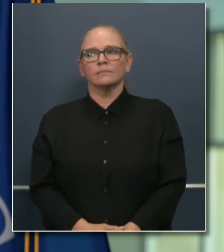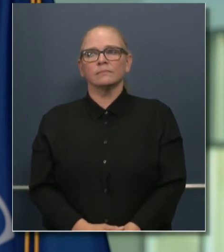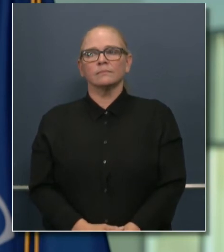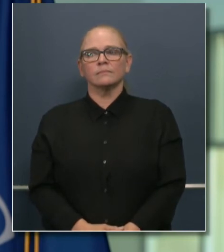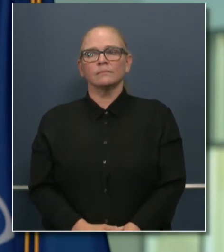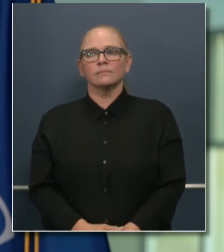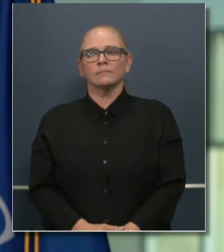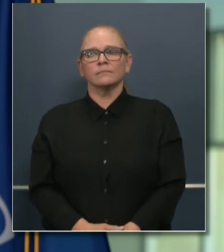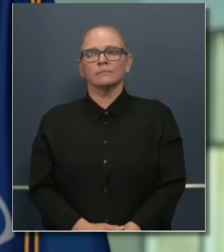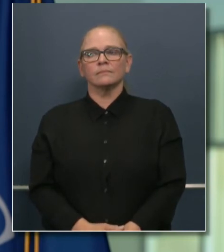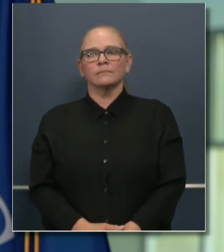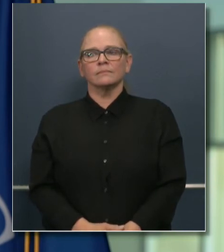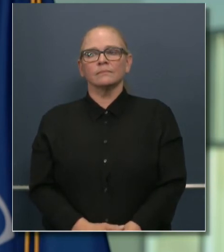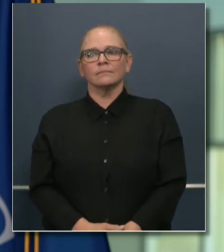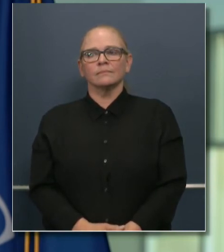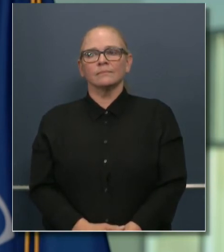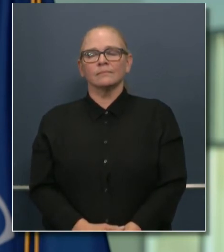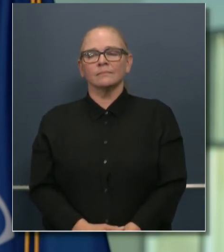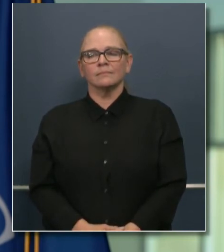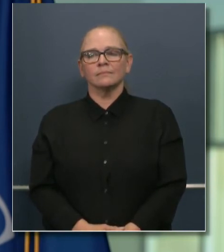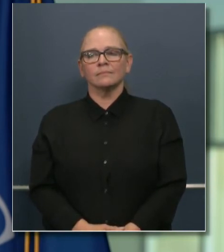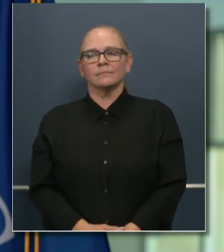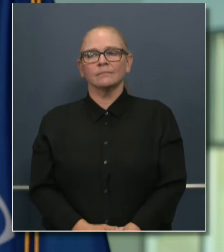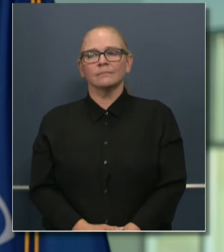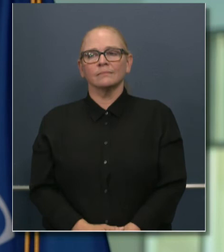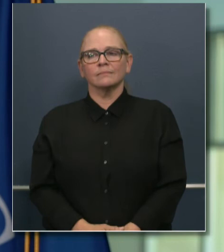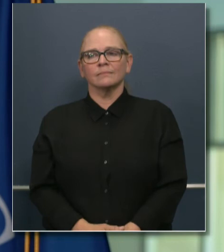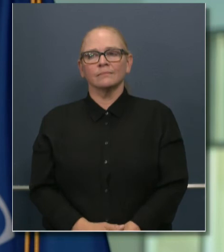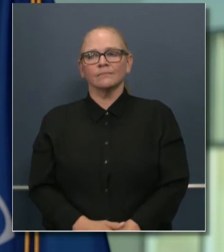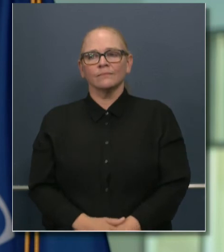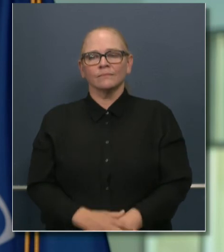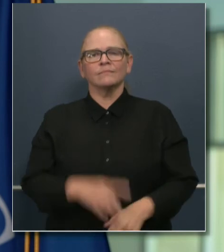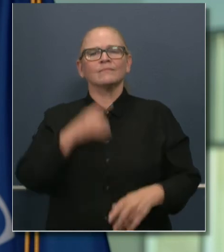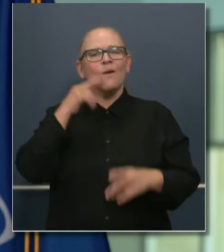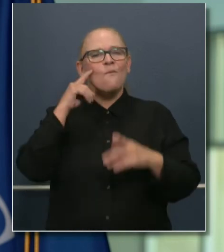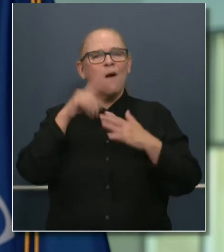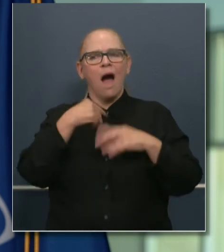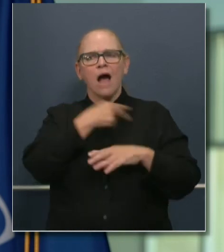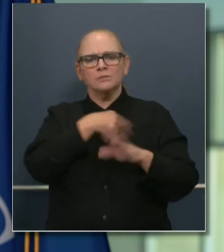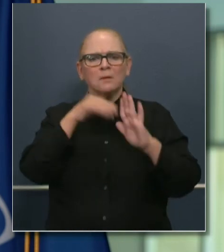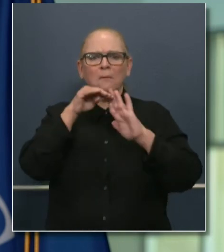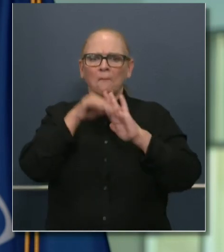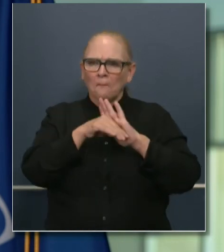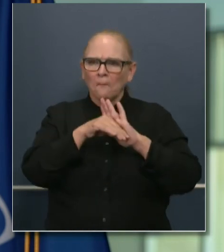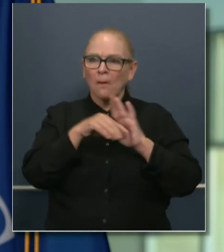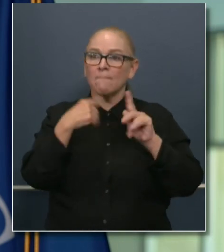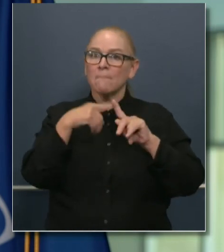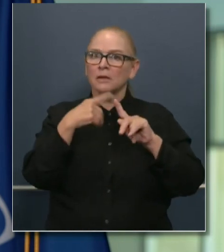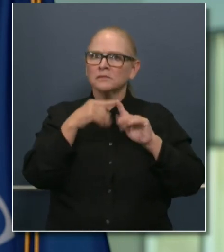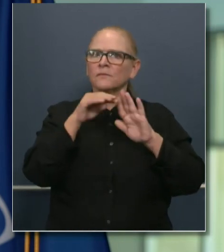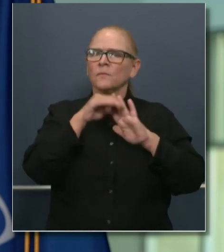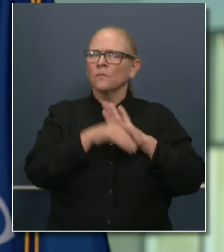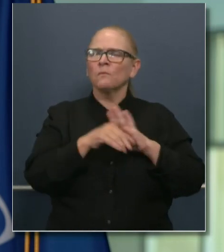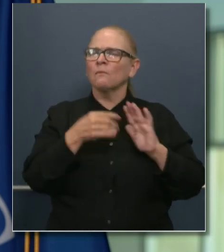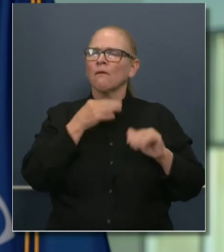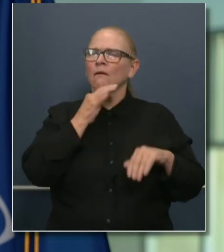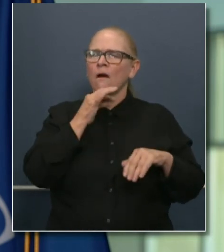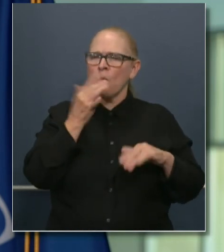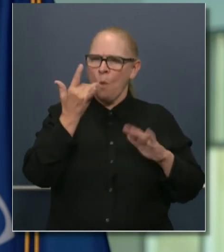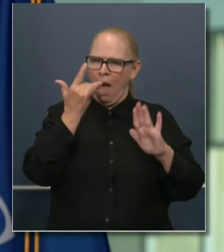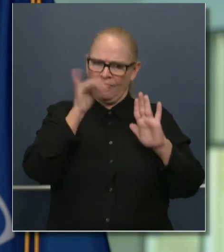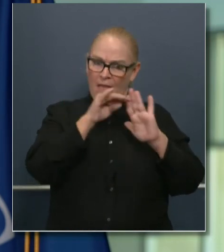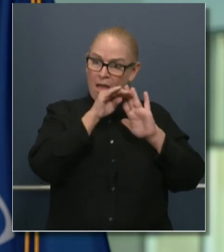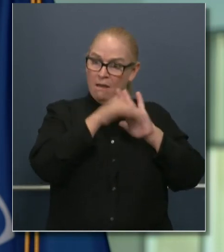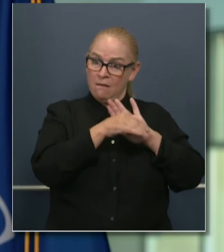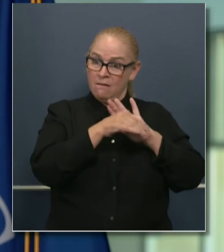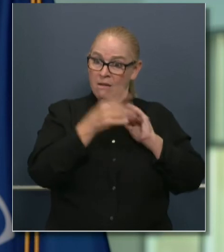hospitalizations, what do you think is making the difference here? Is it enforcement actions at the local and the state level, as you were talking about? Is